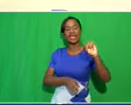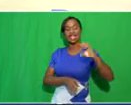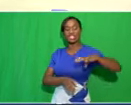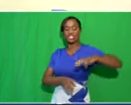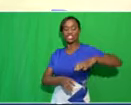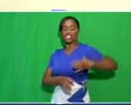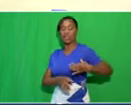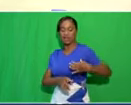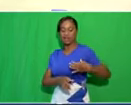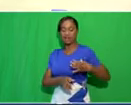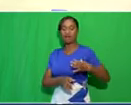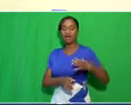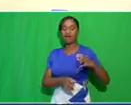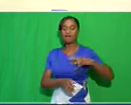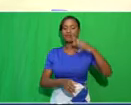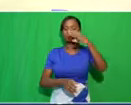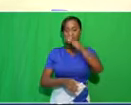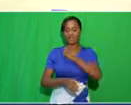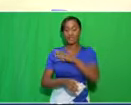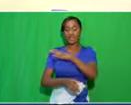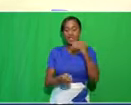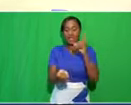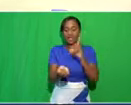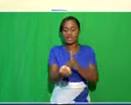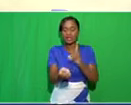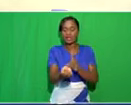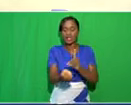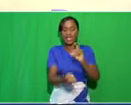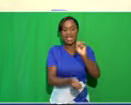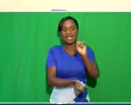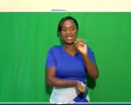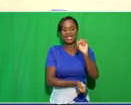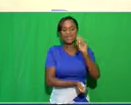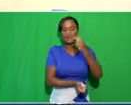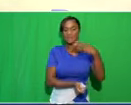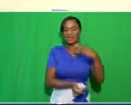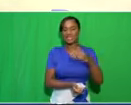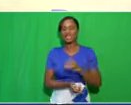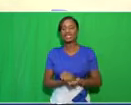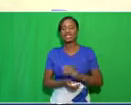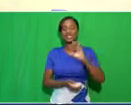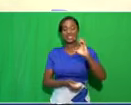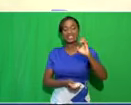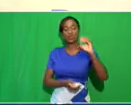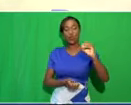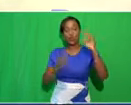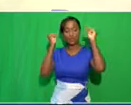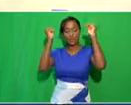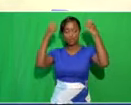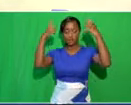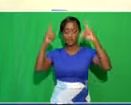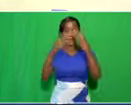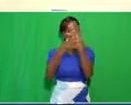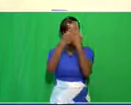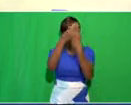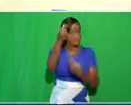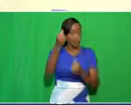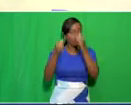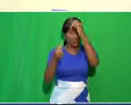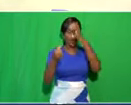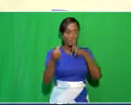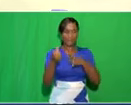Cabinet Appointed Committee, and Dr. Peter Smith, the Chief Education Officer of the Ministry of Education, both of whom are